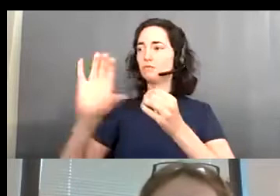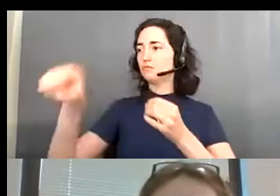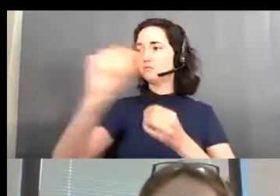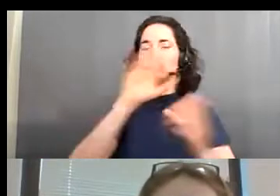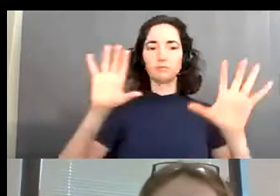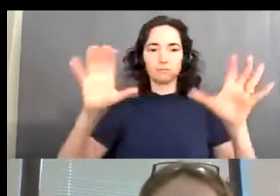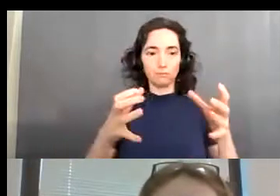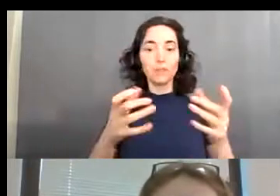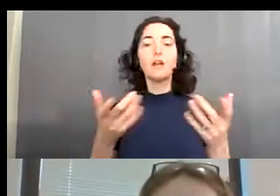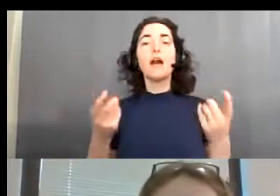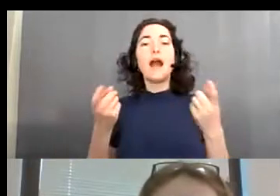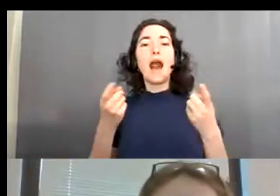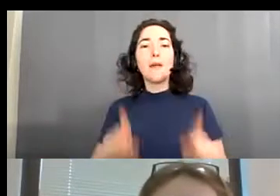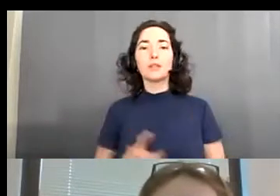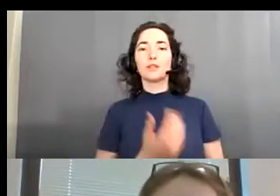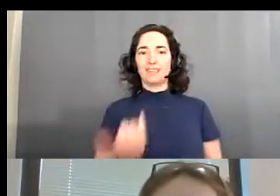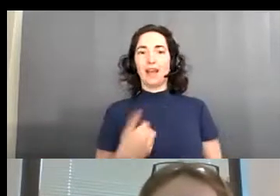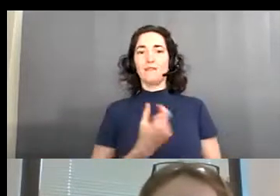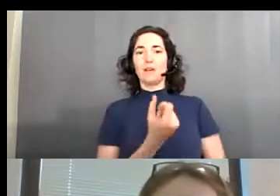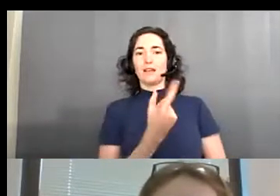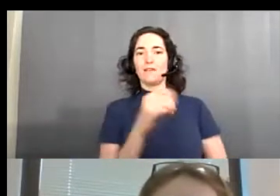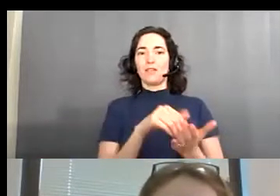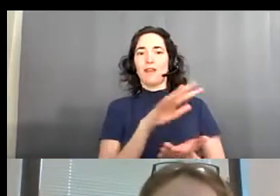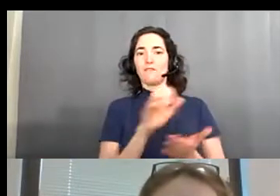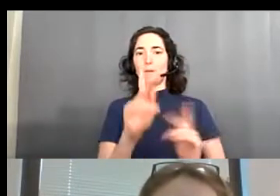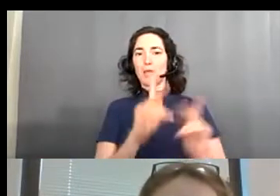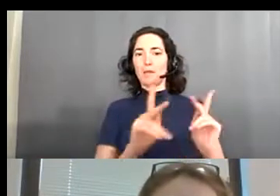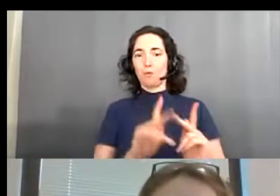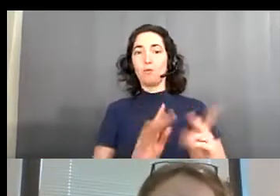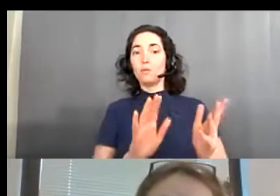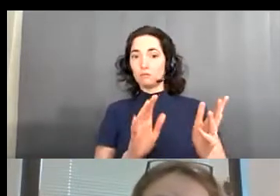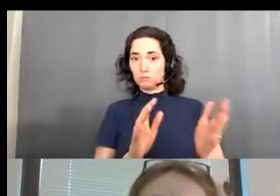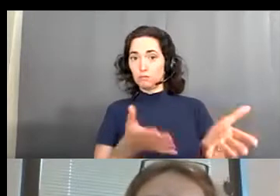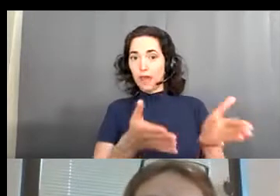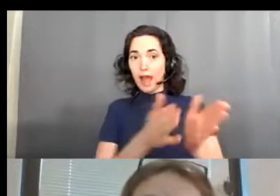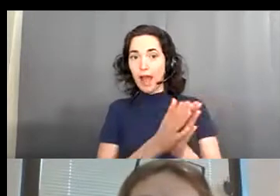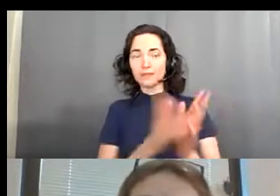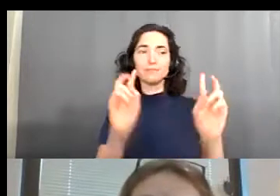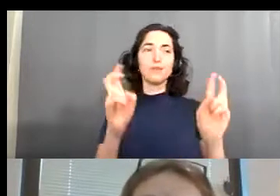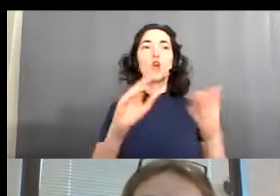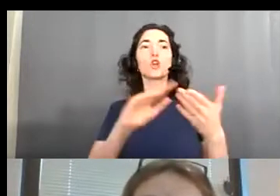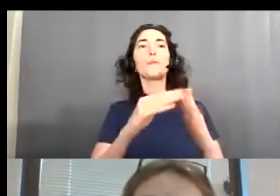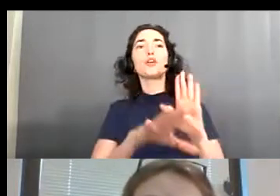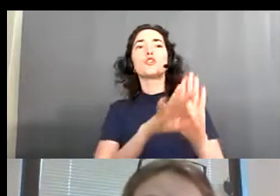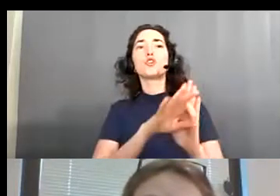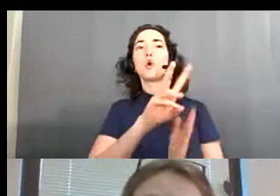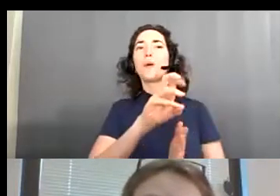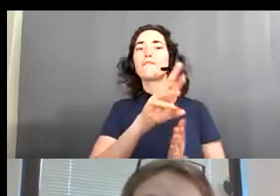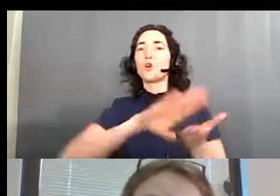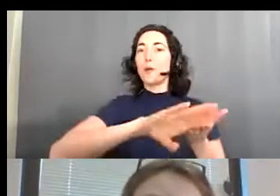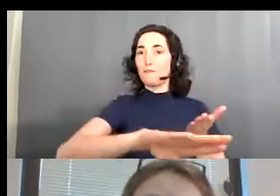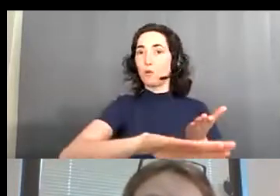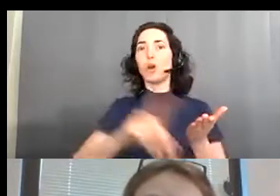waiting list of 11,500 individuals who have requested what's known as a community choices waiver. These are